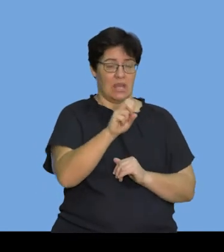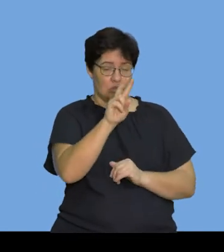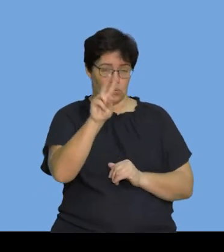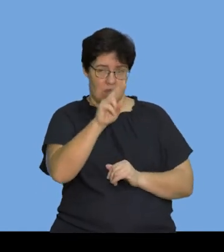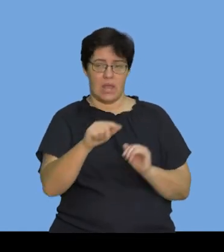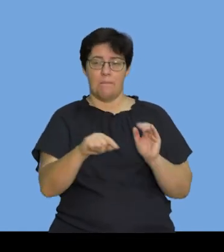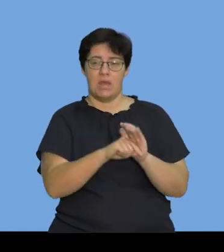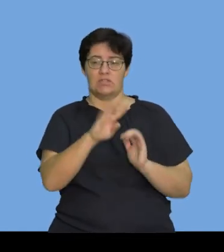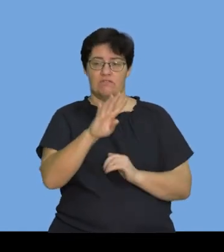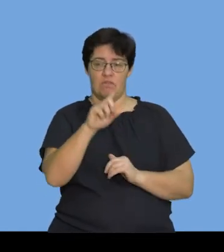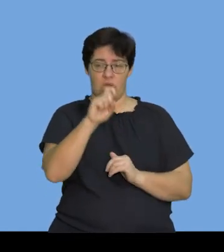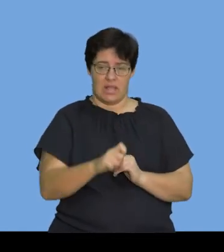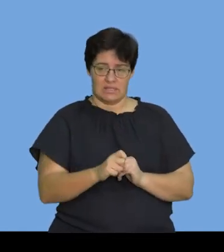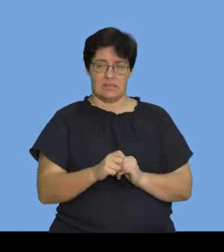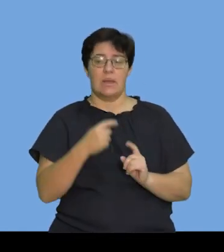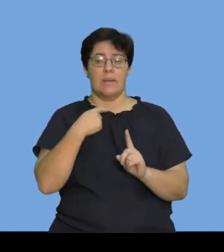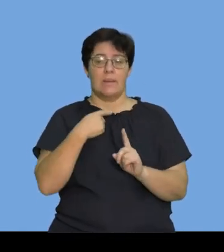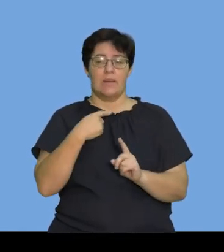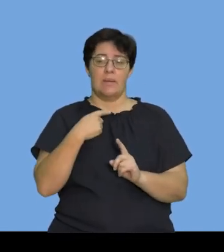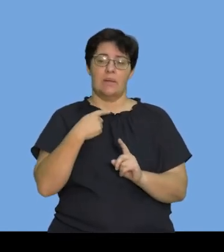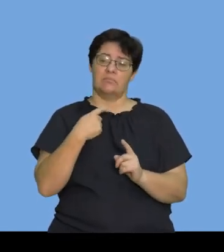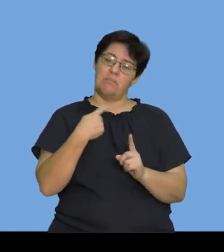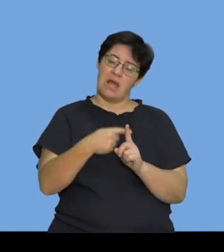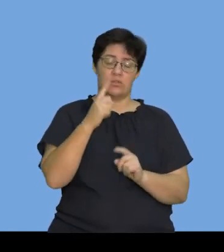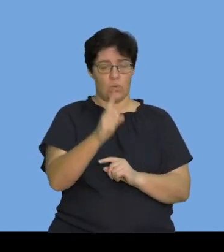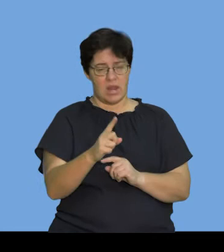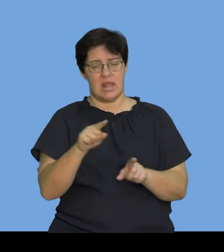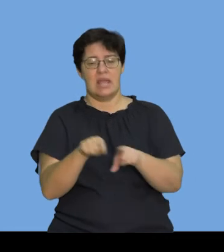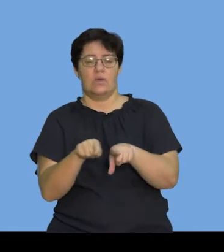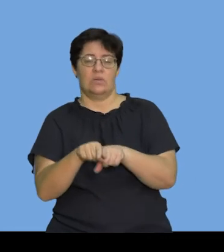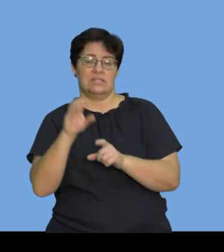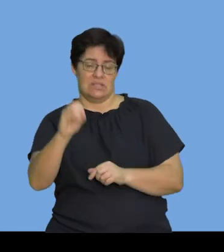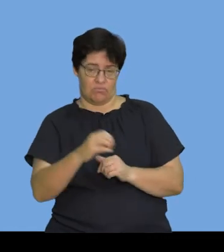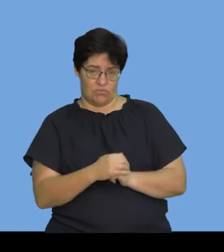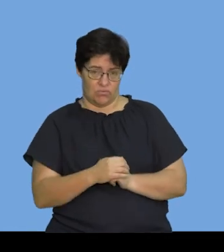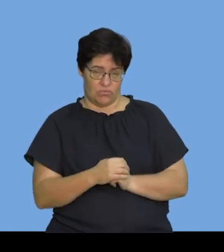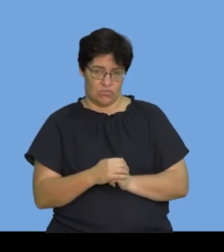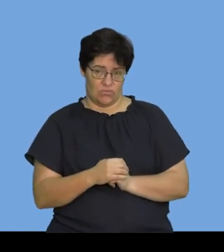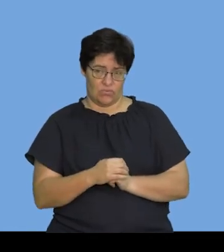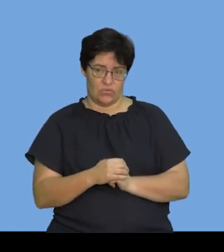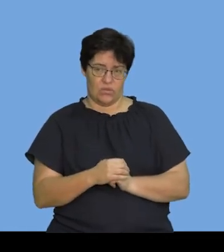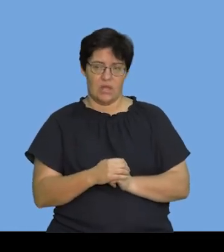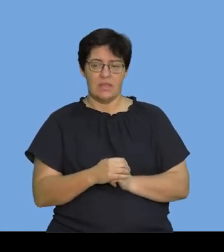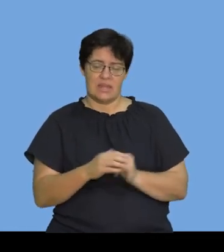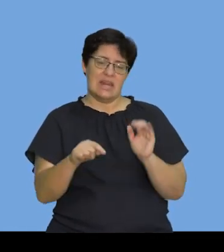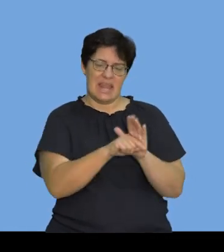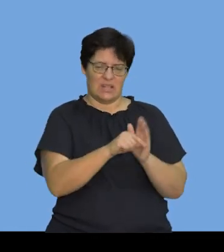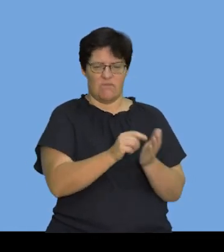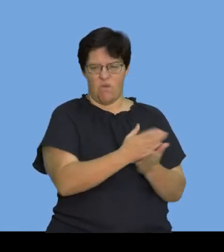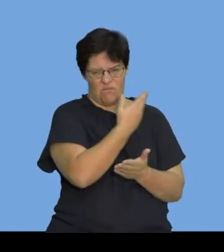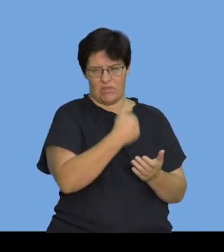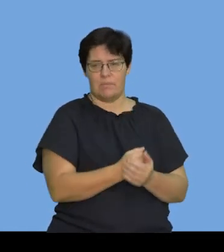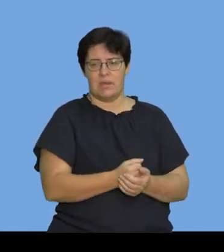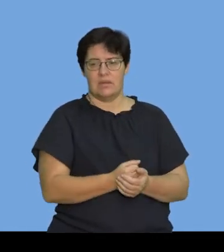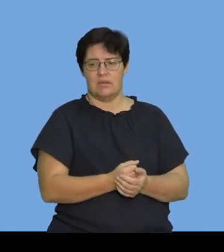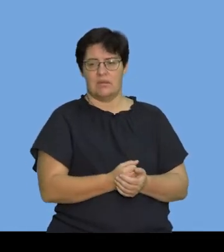4x plus 1 equal to 0. Then you can just maybe get rid of the negative there. It becomes